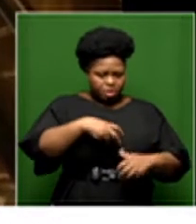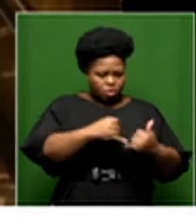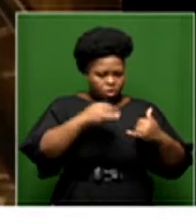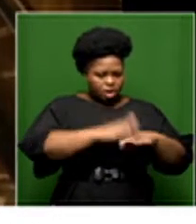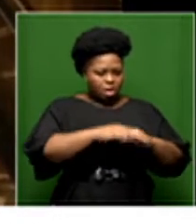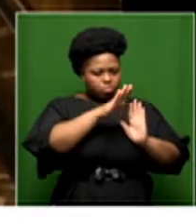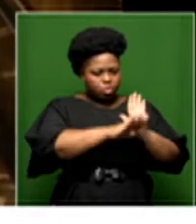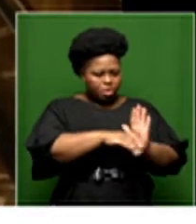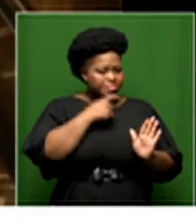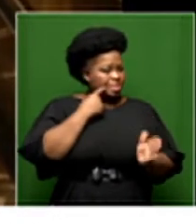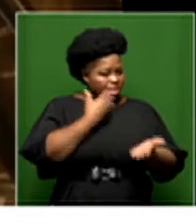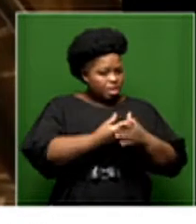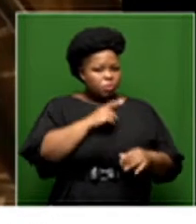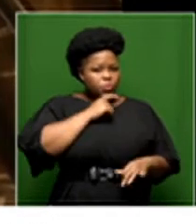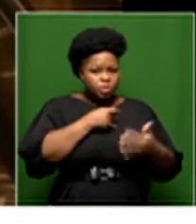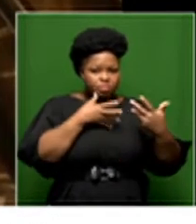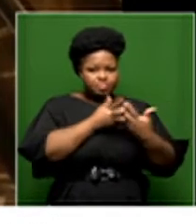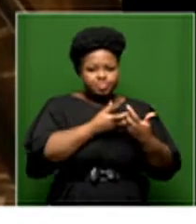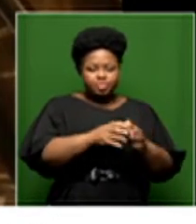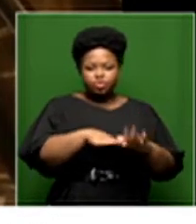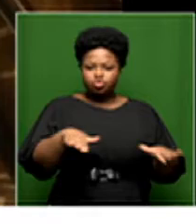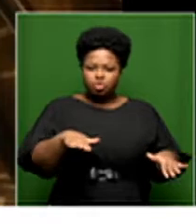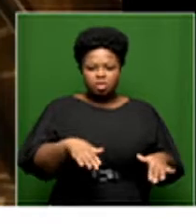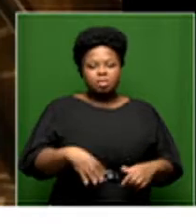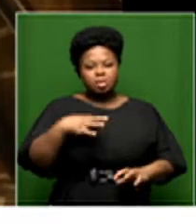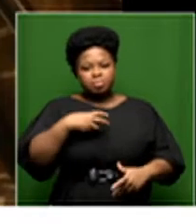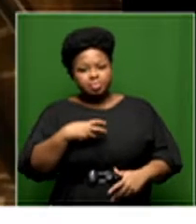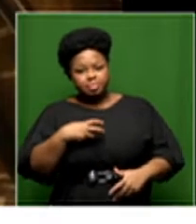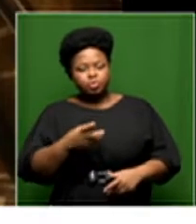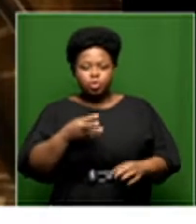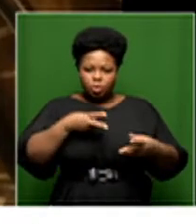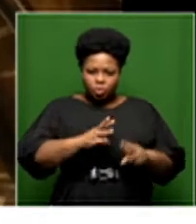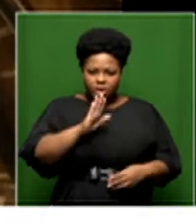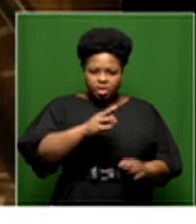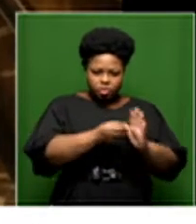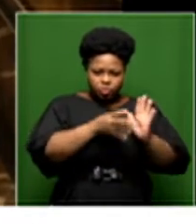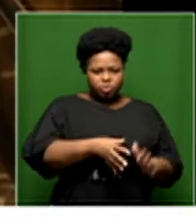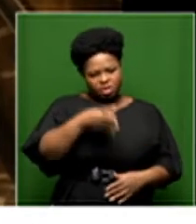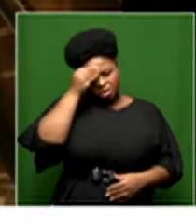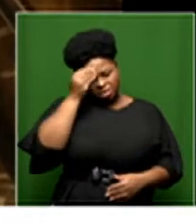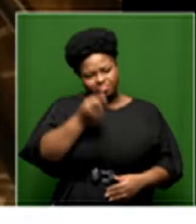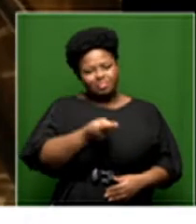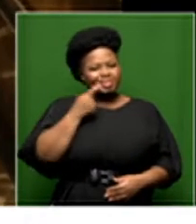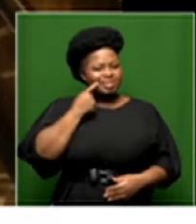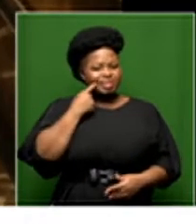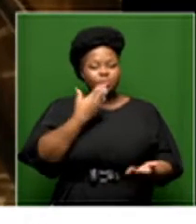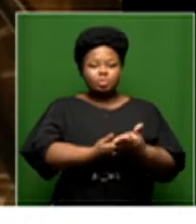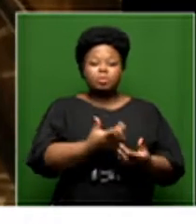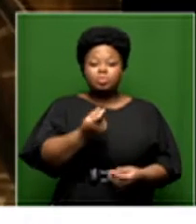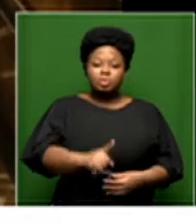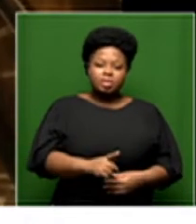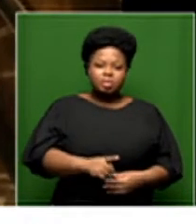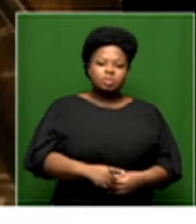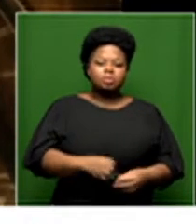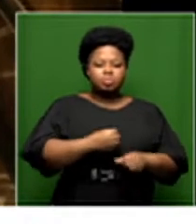online program that sort of adapts itself to the way that the student learns, what you are able to